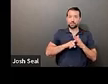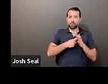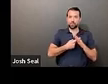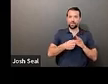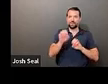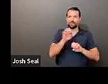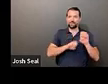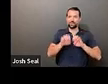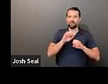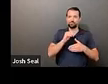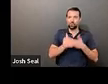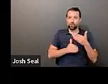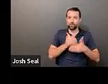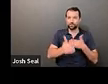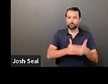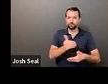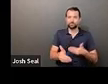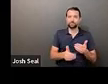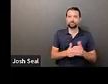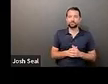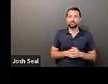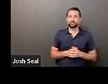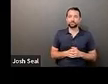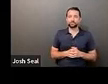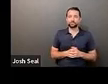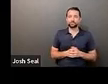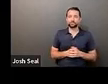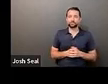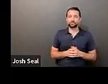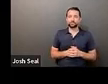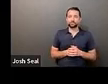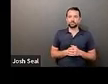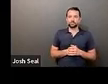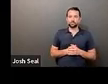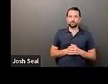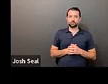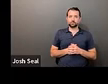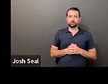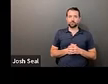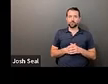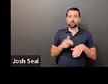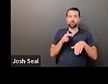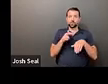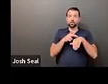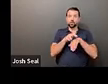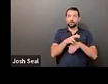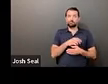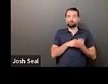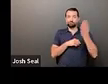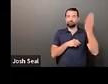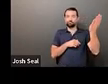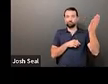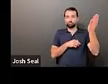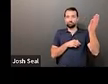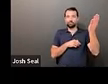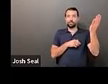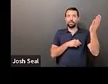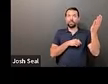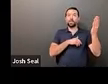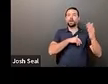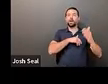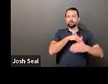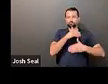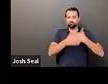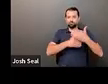you through the steps from when the referral is submitted to the initial IEP